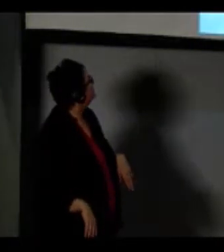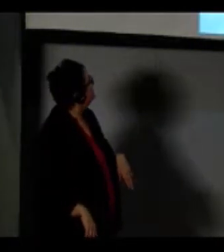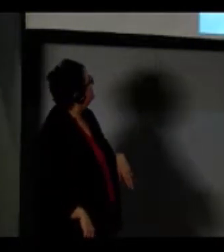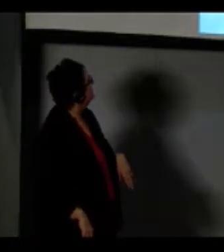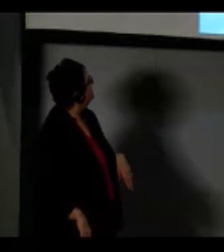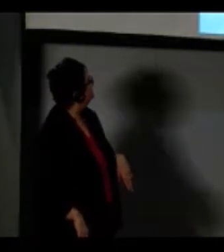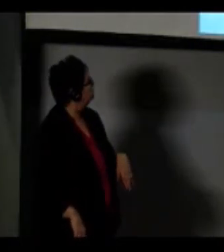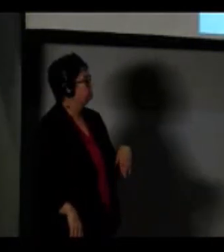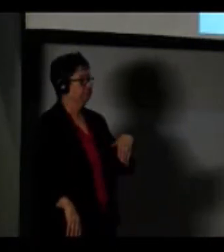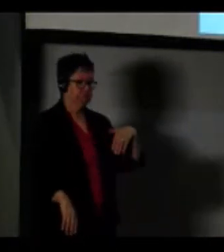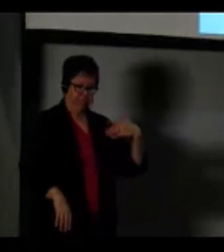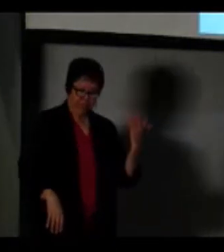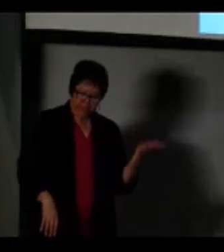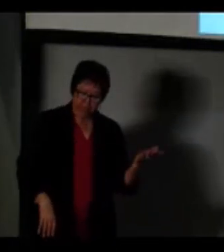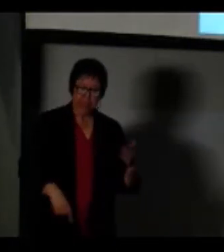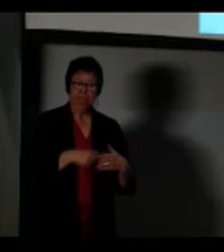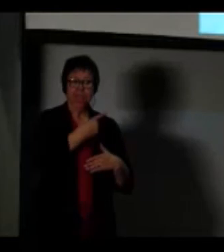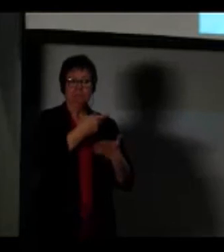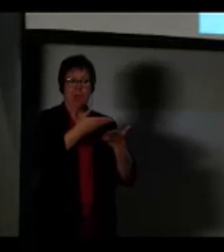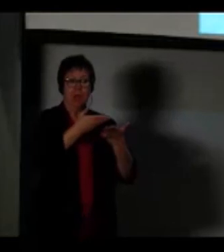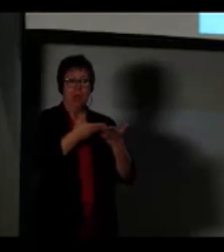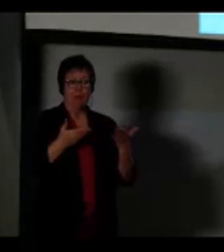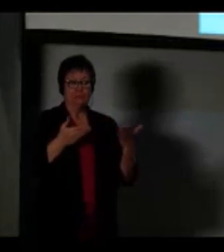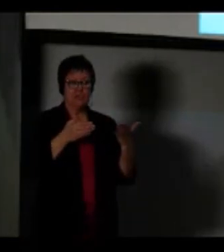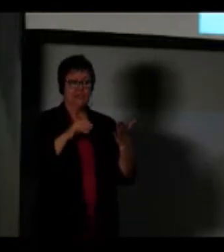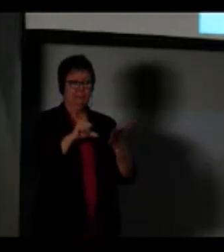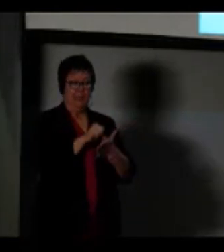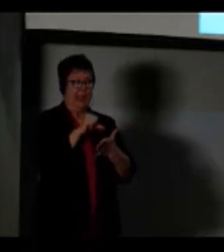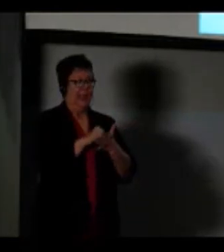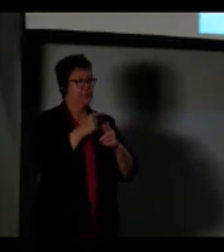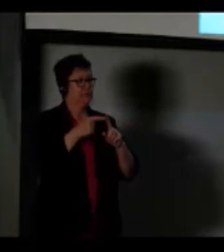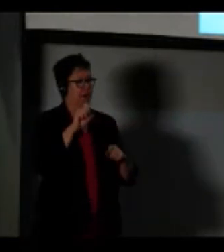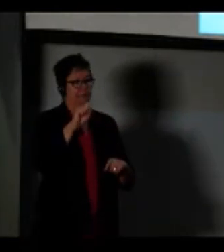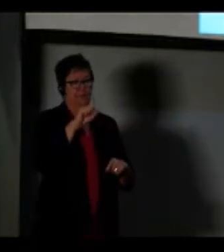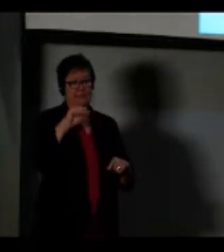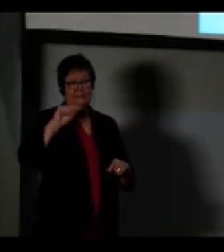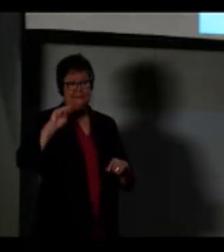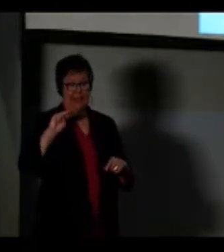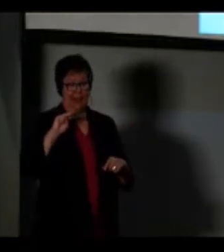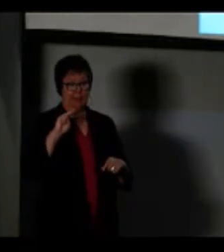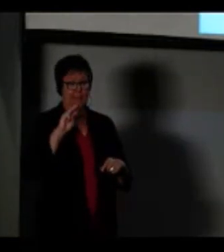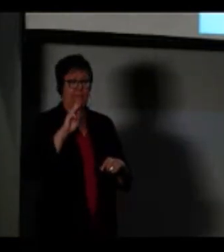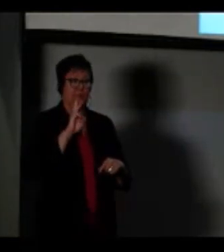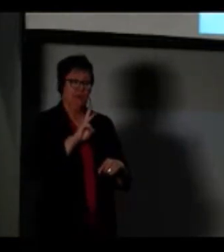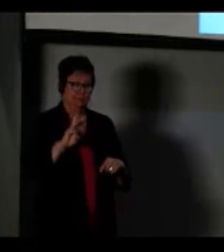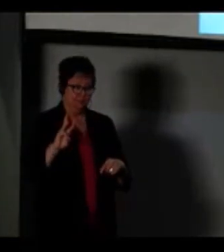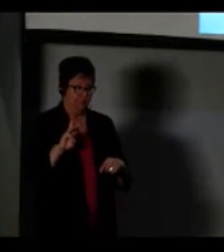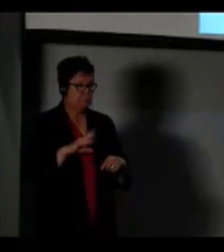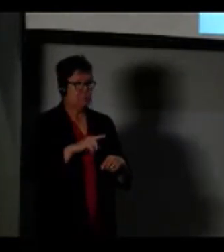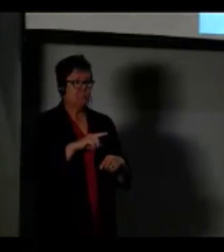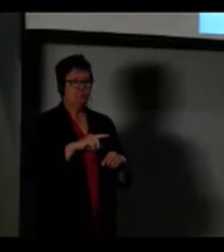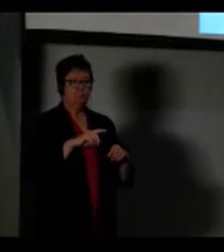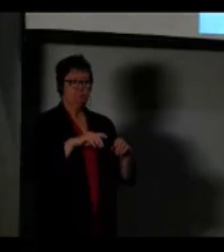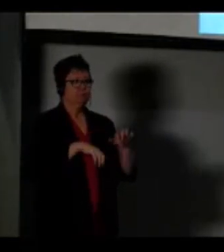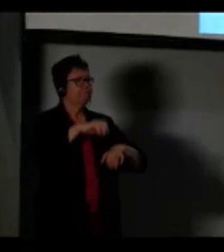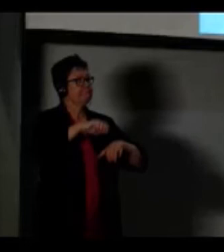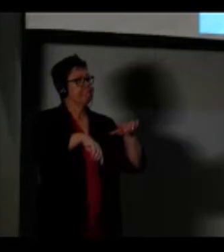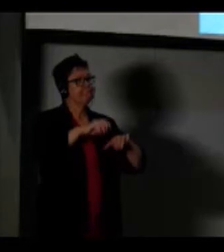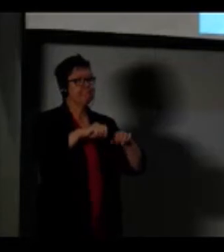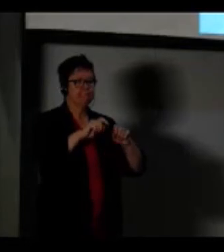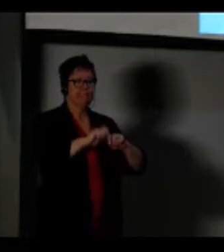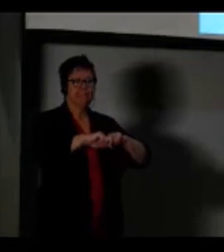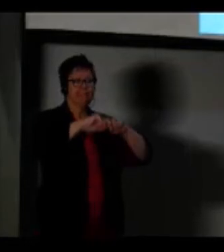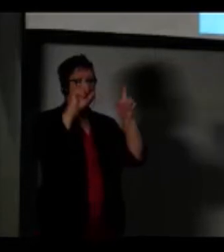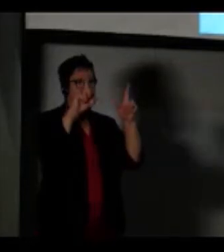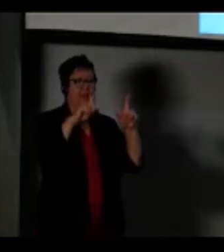So this is a typical object page from Sam's website. This is what you see when you call up this painting